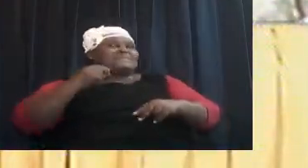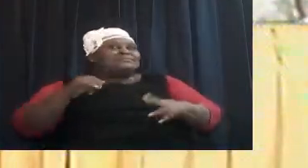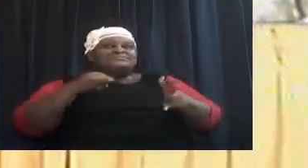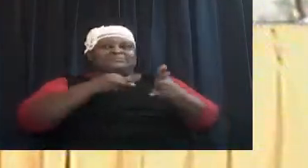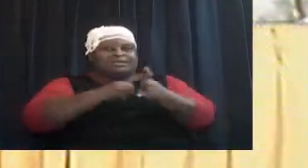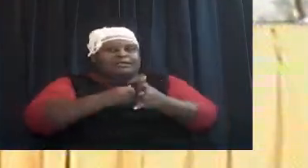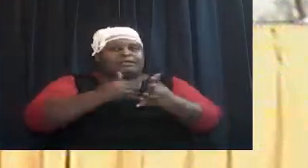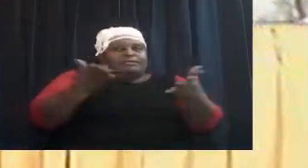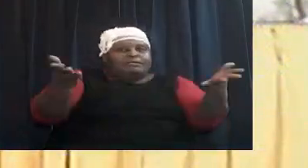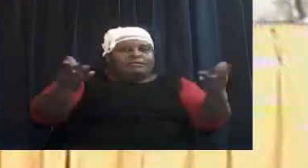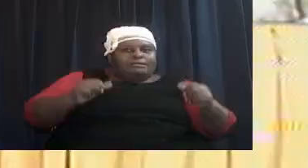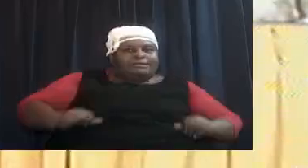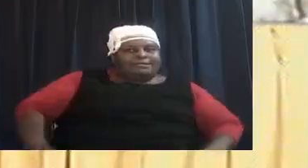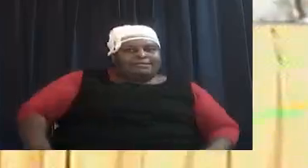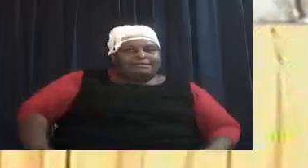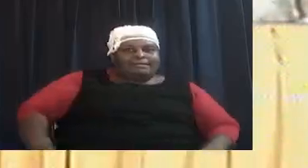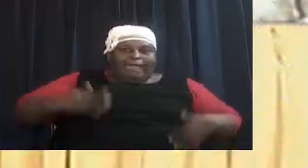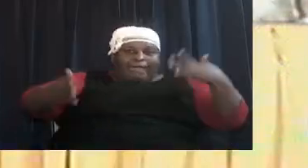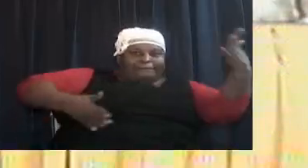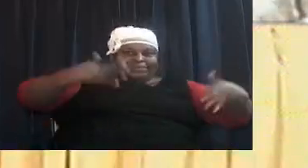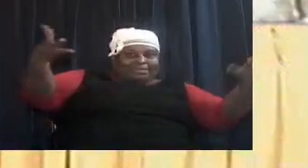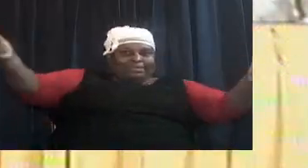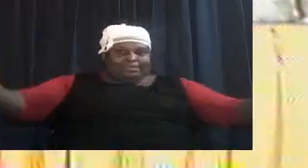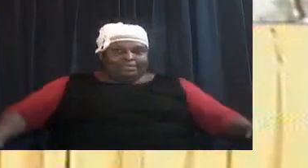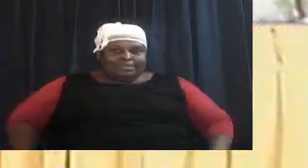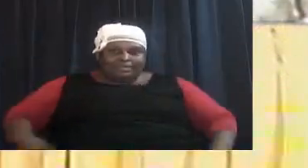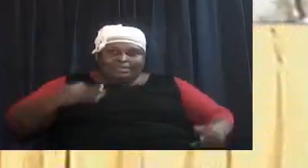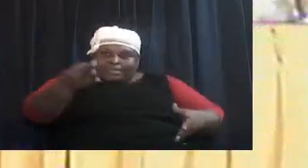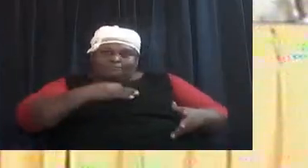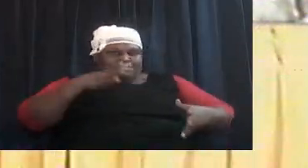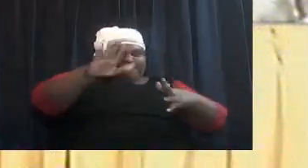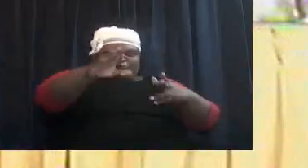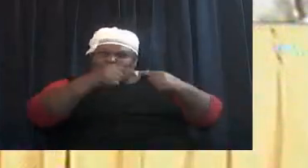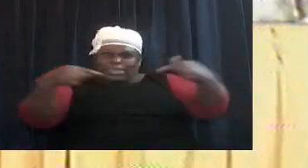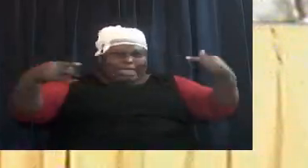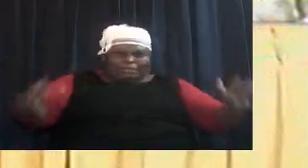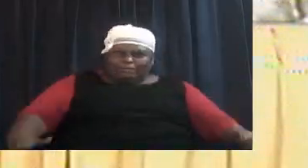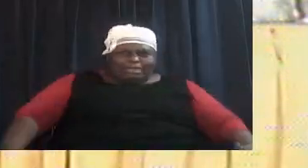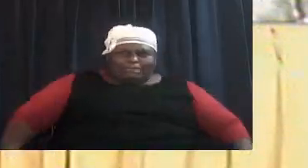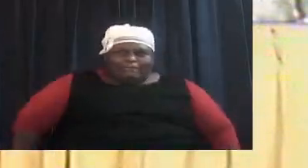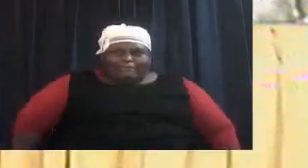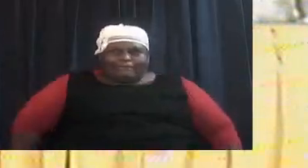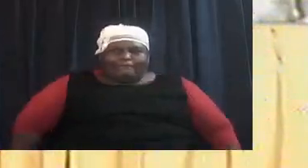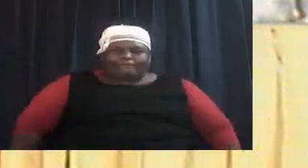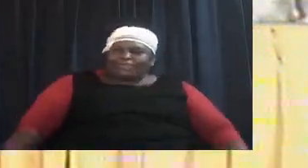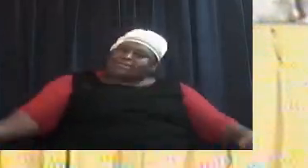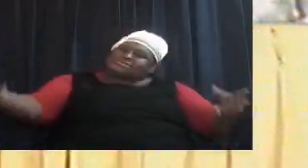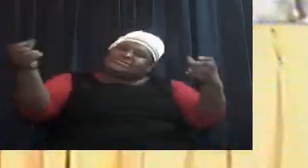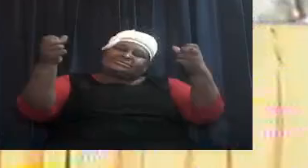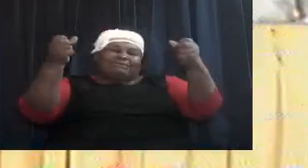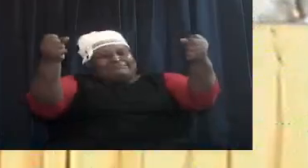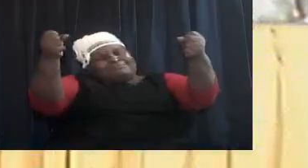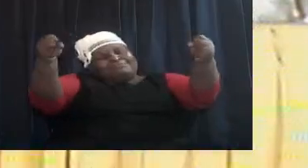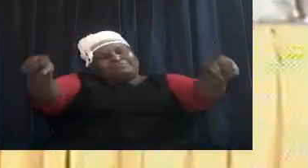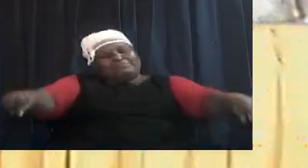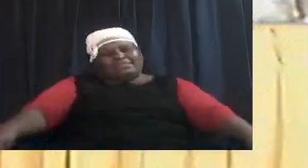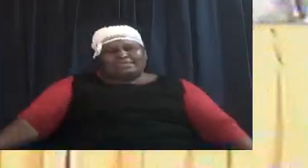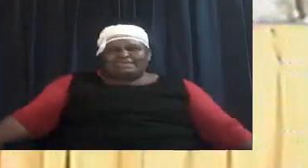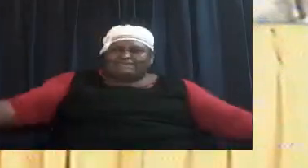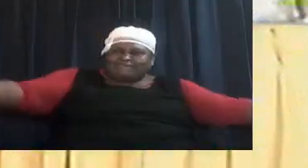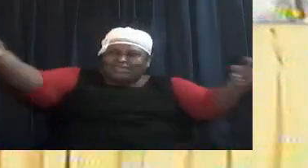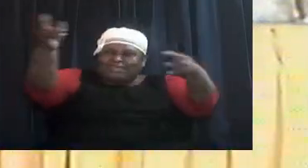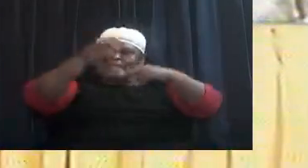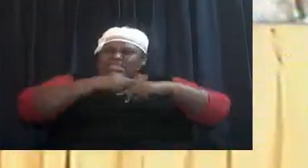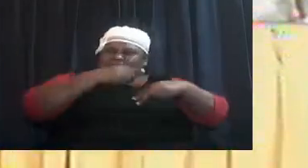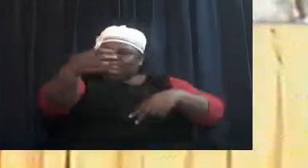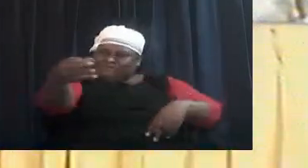Come on, yeah, make it look like say me one and righteous. It add a little thing to it, man. Because he did it with your